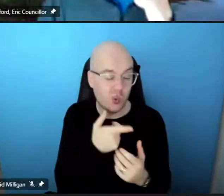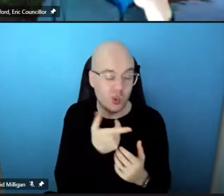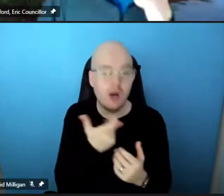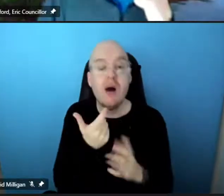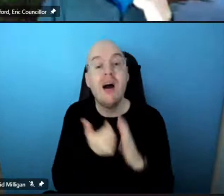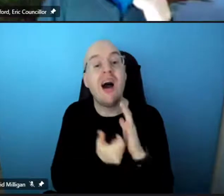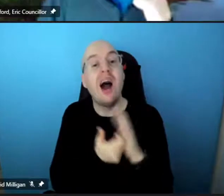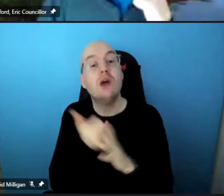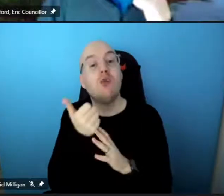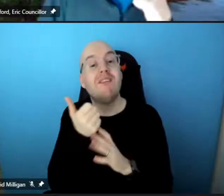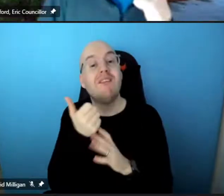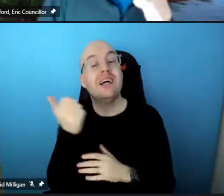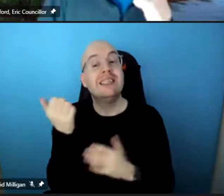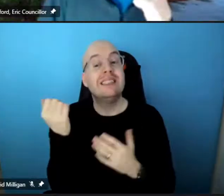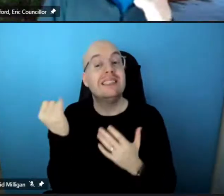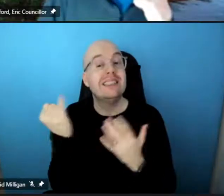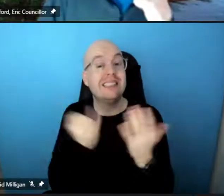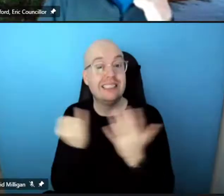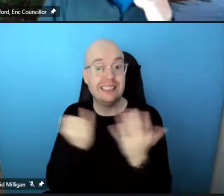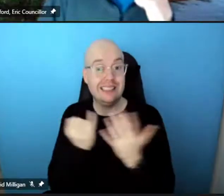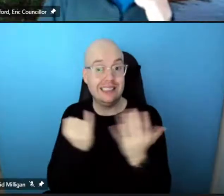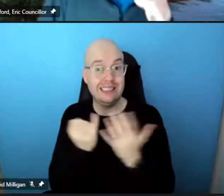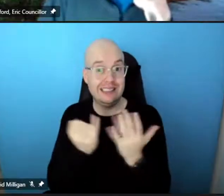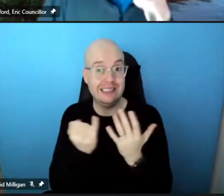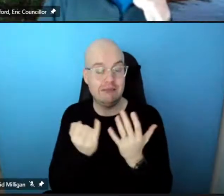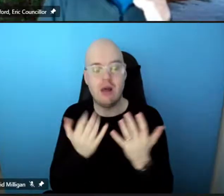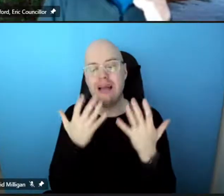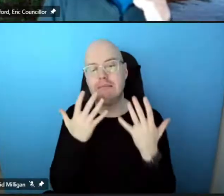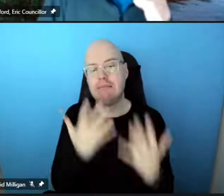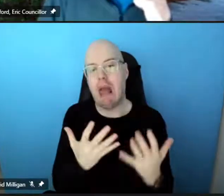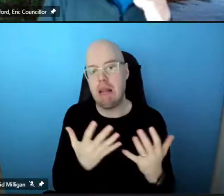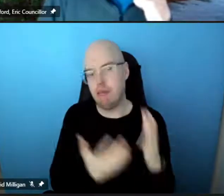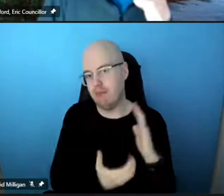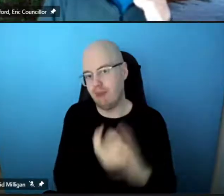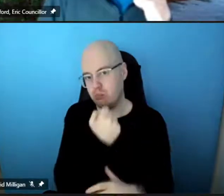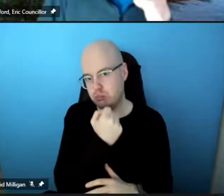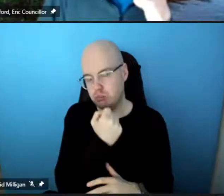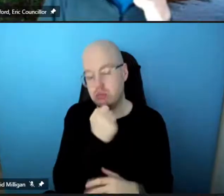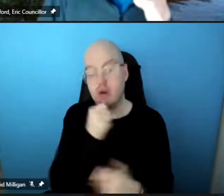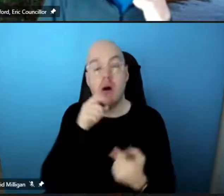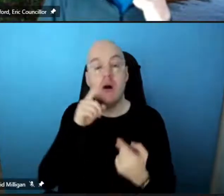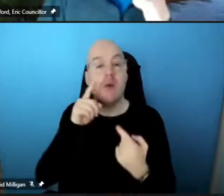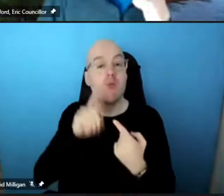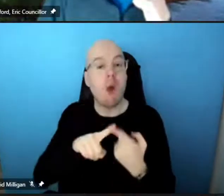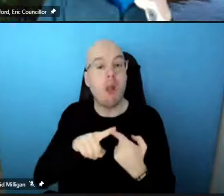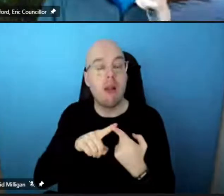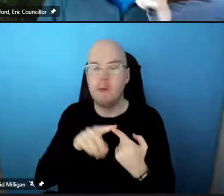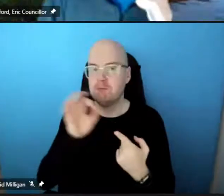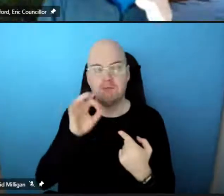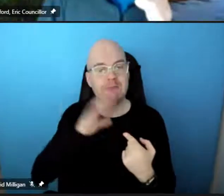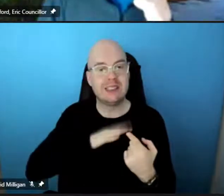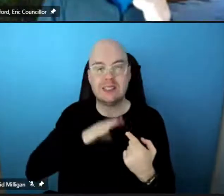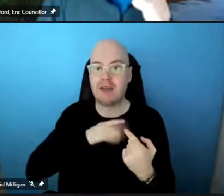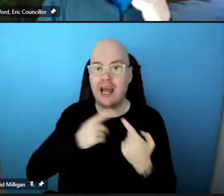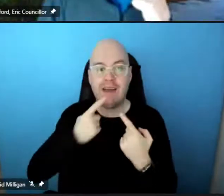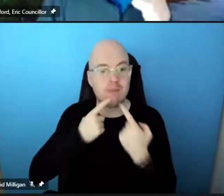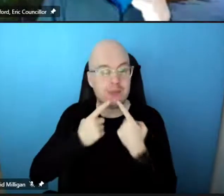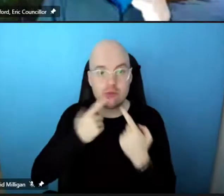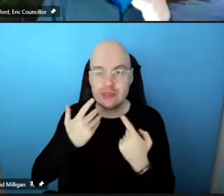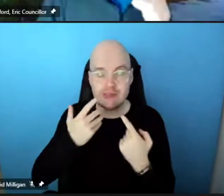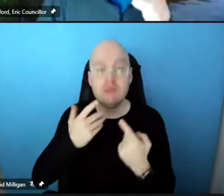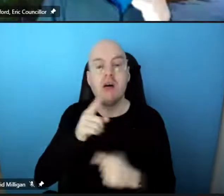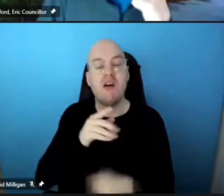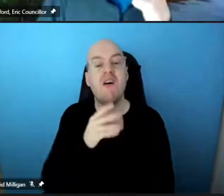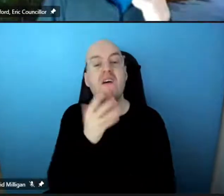10 were founded. 1, there was insufficient information to reach a conclusion, and there were 5